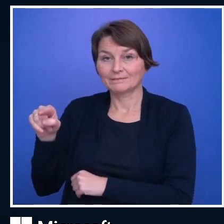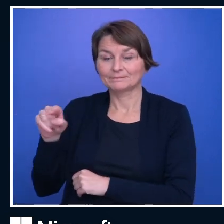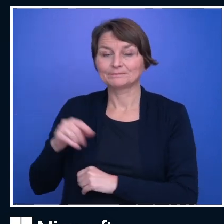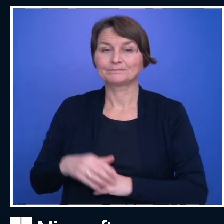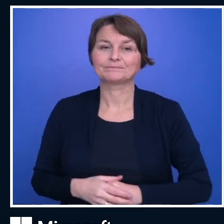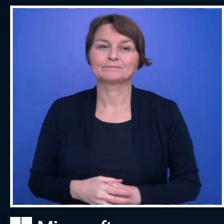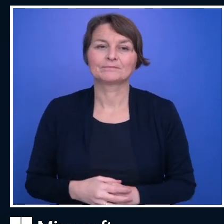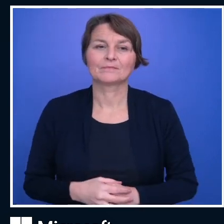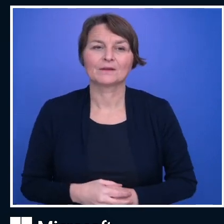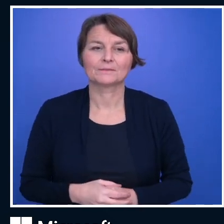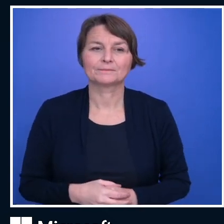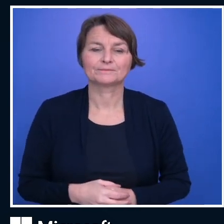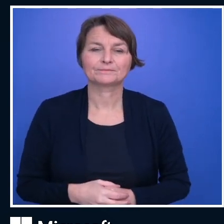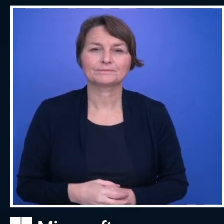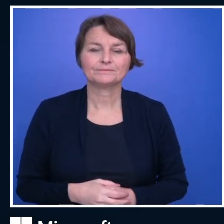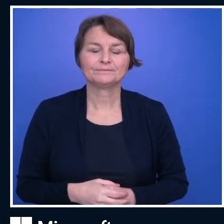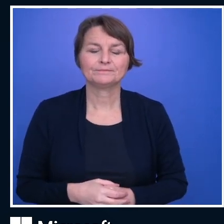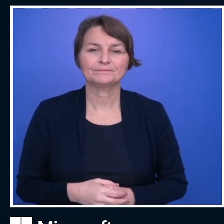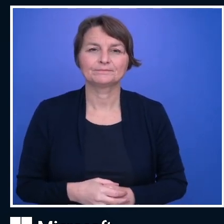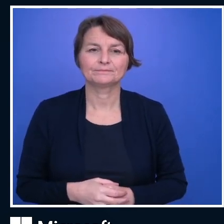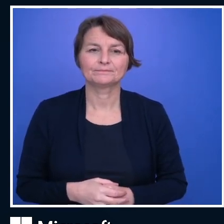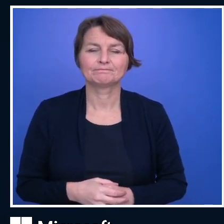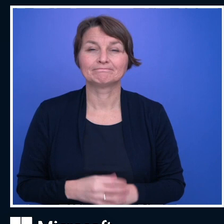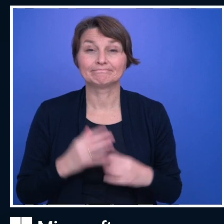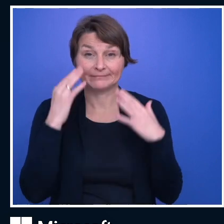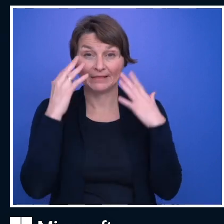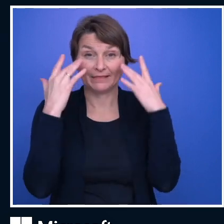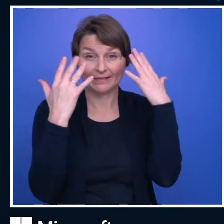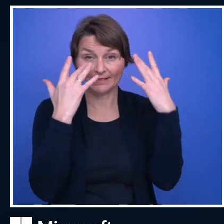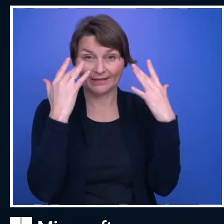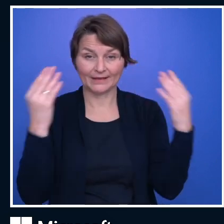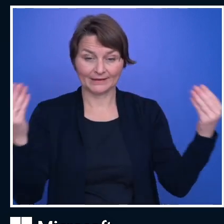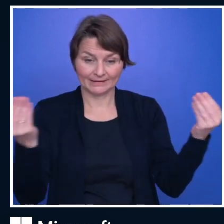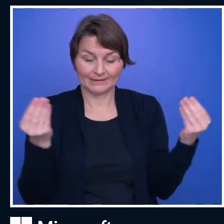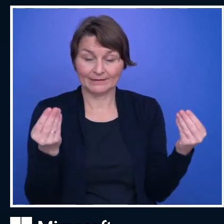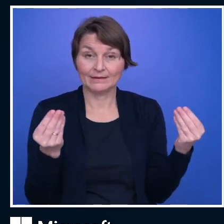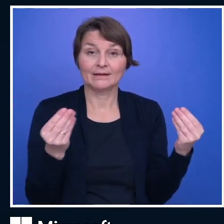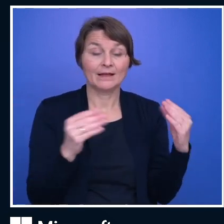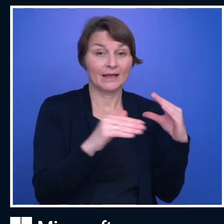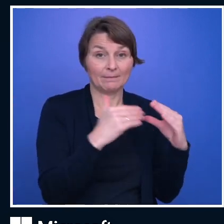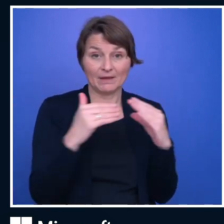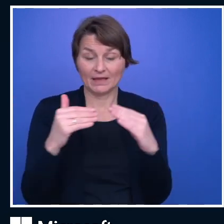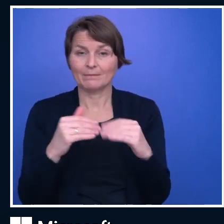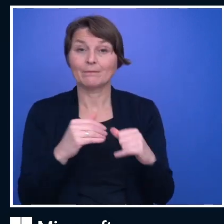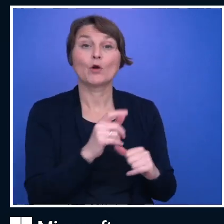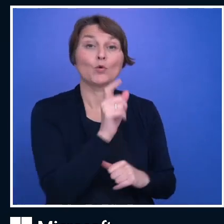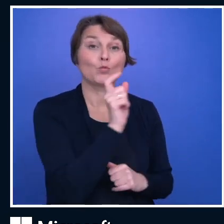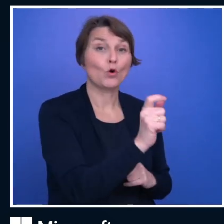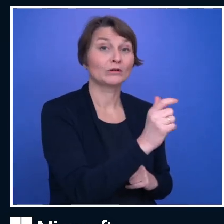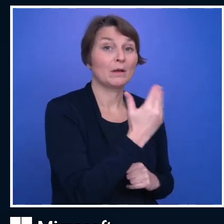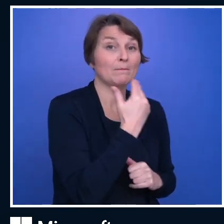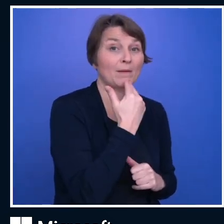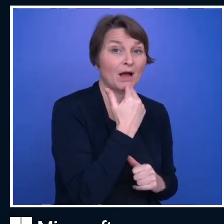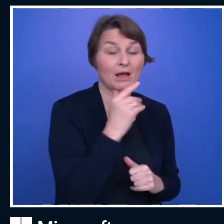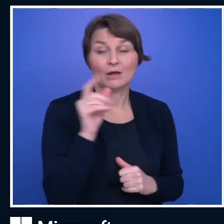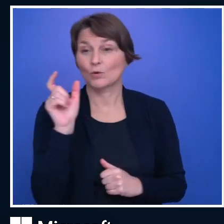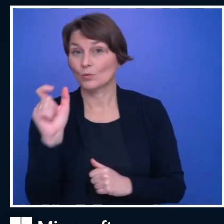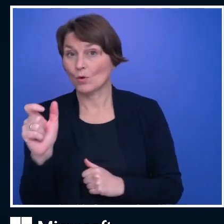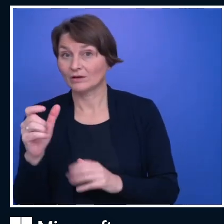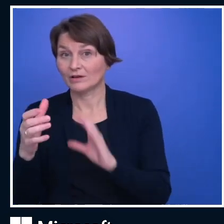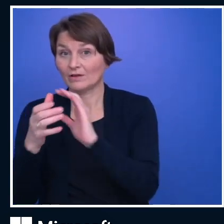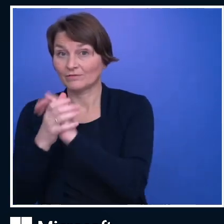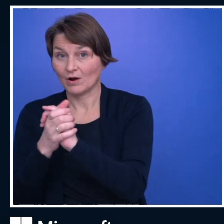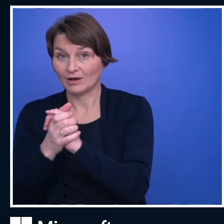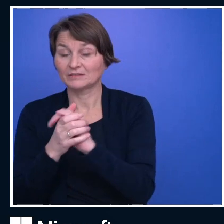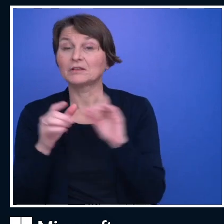if you look at it, if you think about it, the word mother or the word friend there's a high chance that it would be in your inbox rather than in your spam,